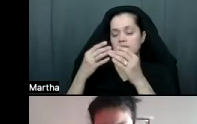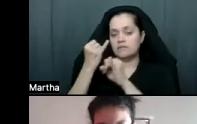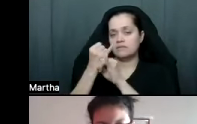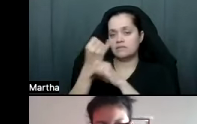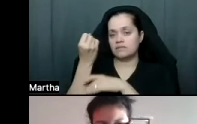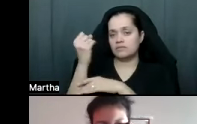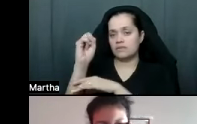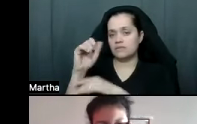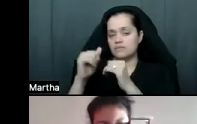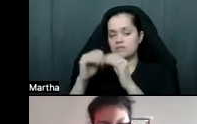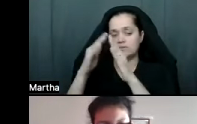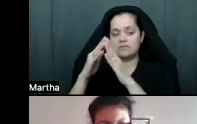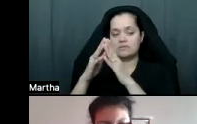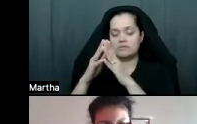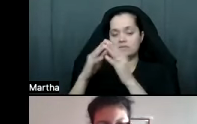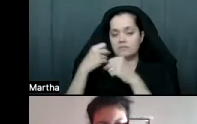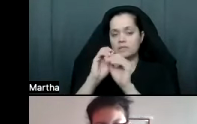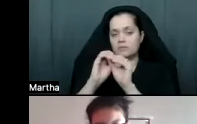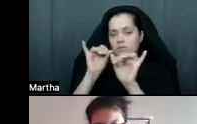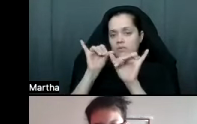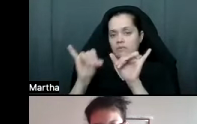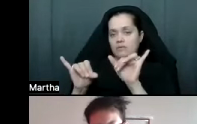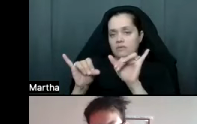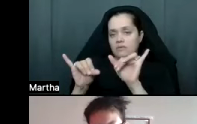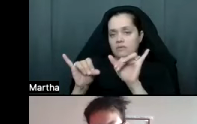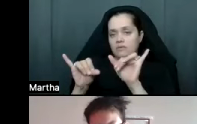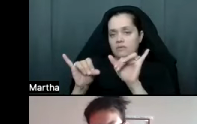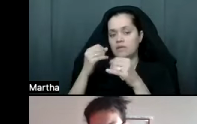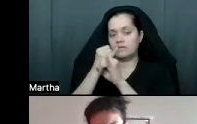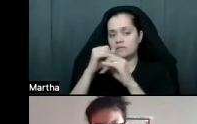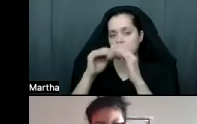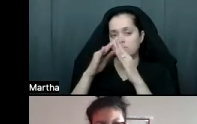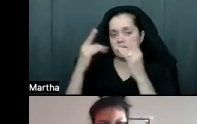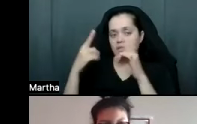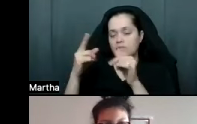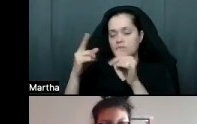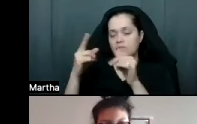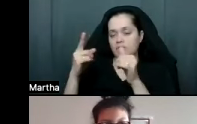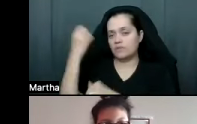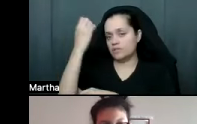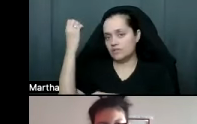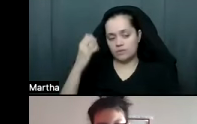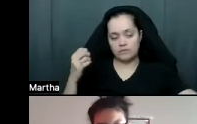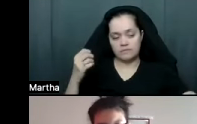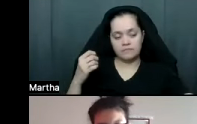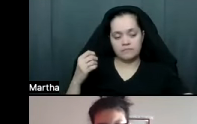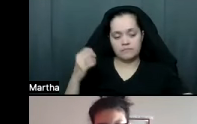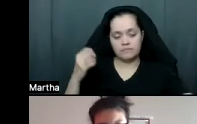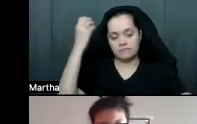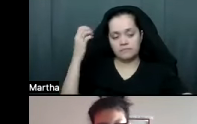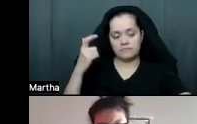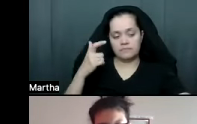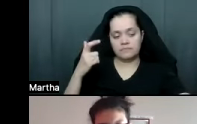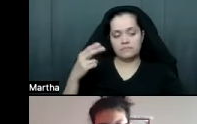more urbanization, and the Industrial Revolution happened first in Europe. So Europe has the longest history